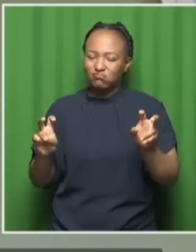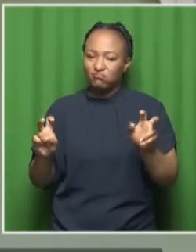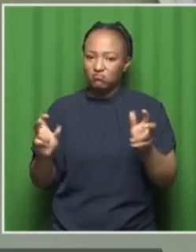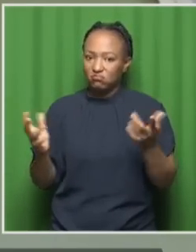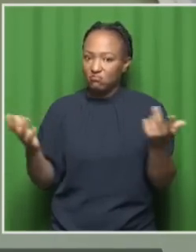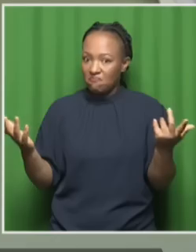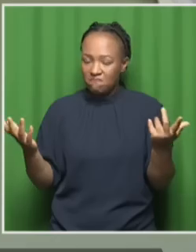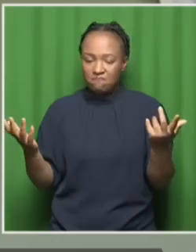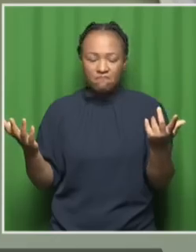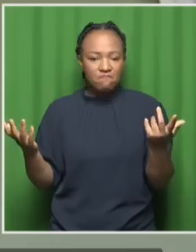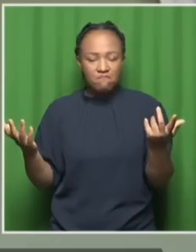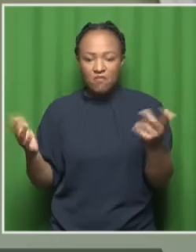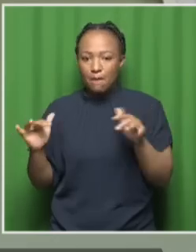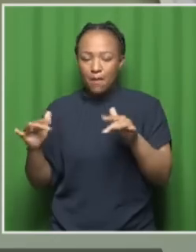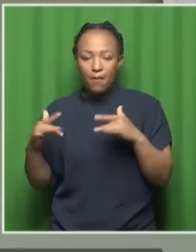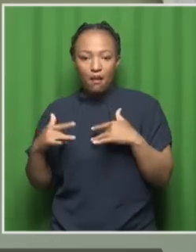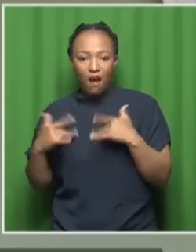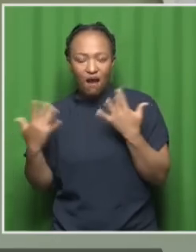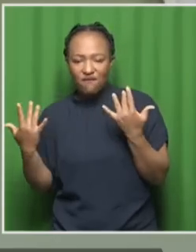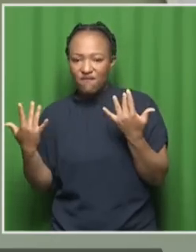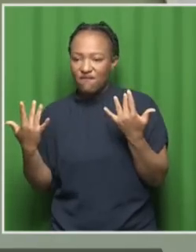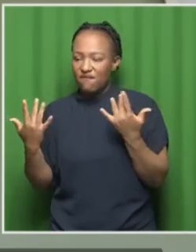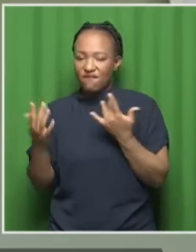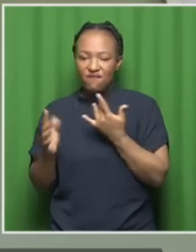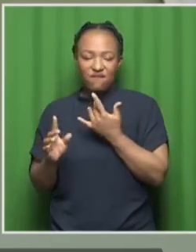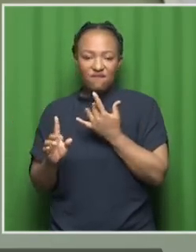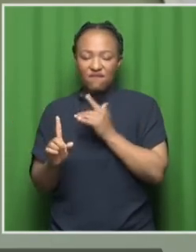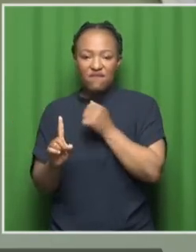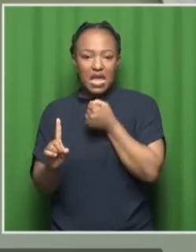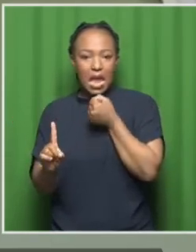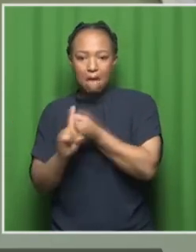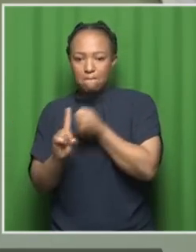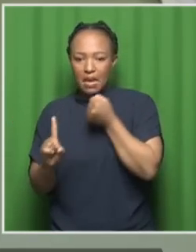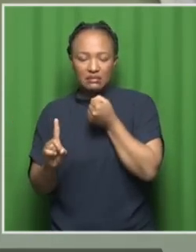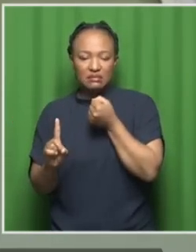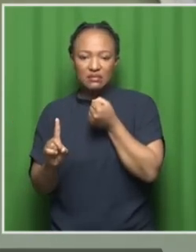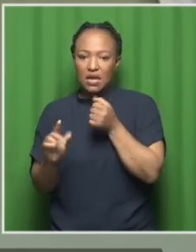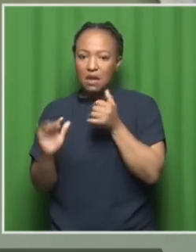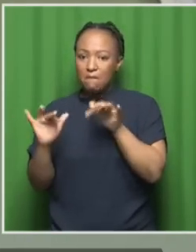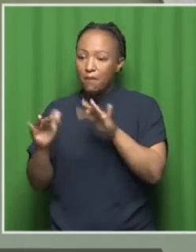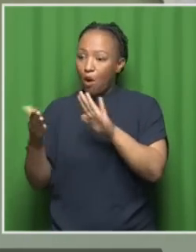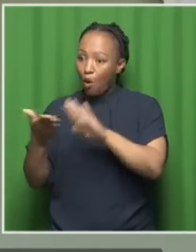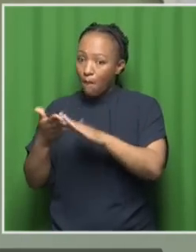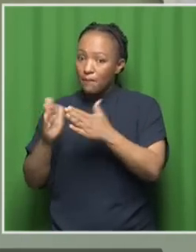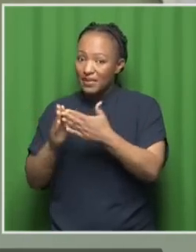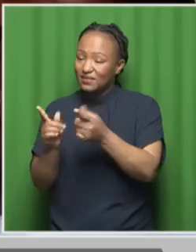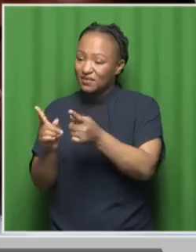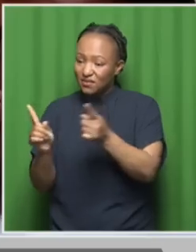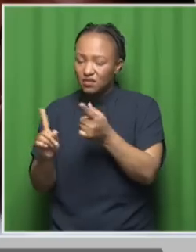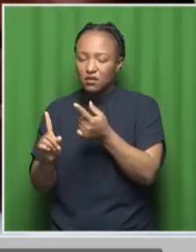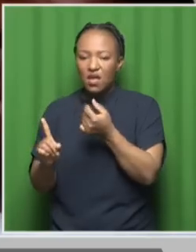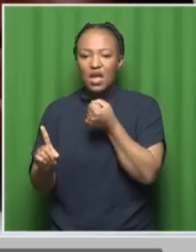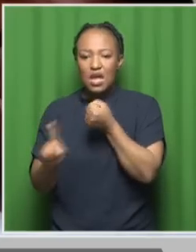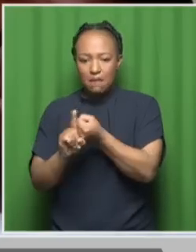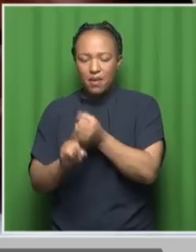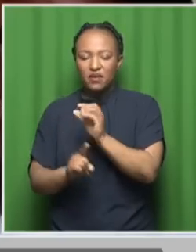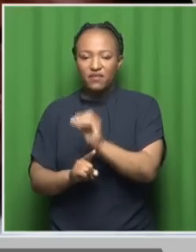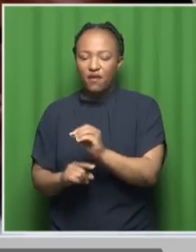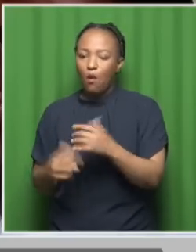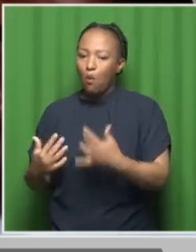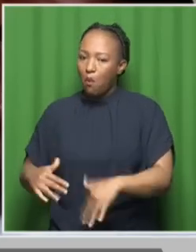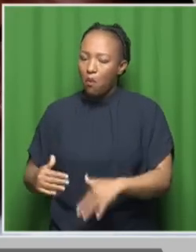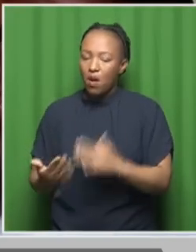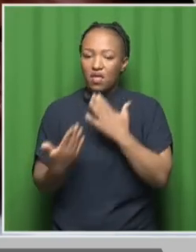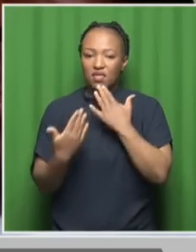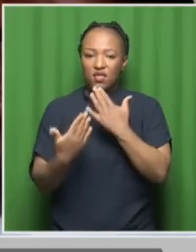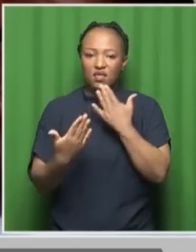affecting the lives even of the ordinary South Africans on the ground now, Sakina. Indeed. And thanks so much for your time. This is